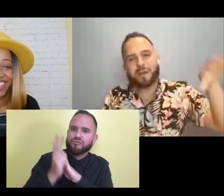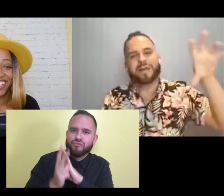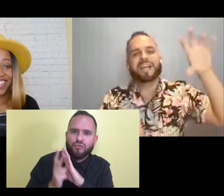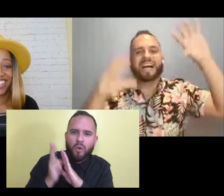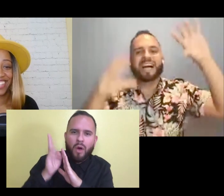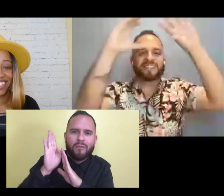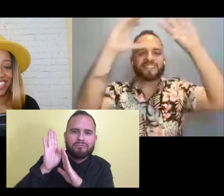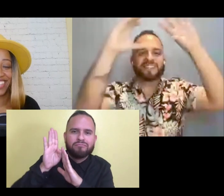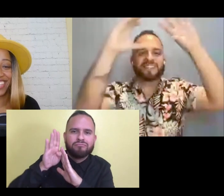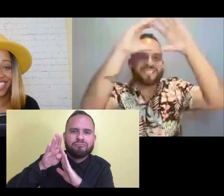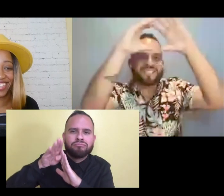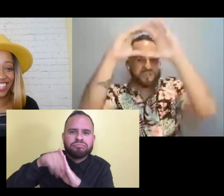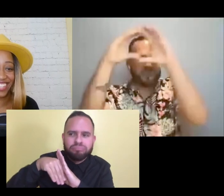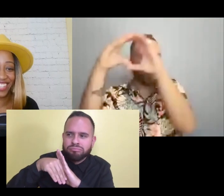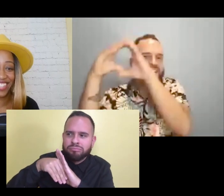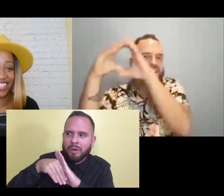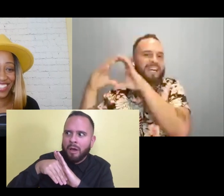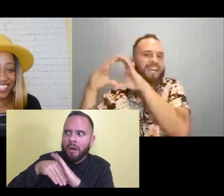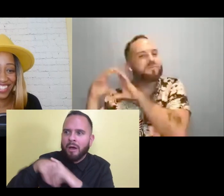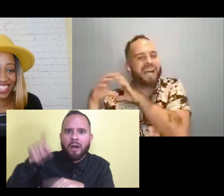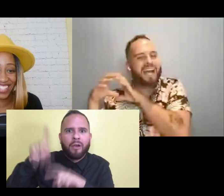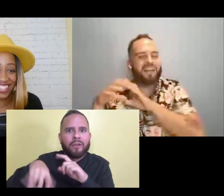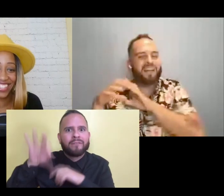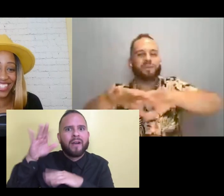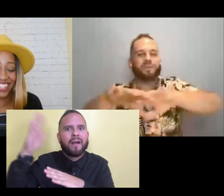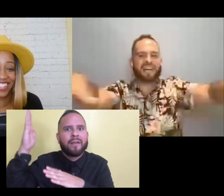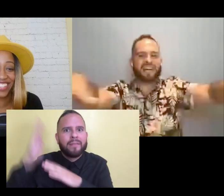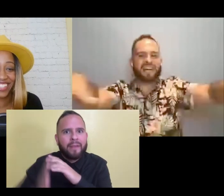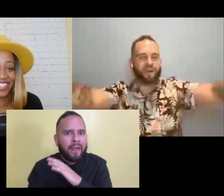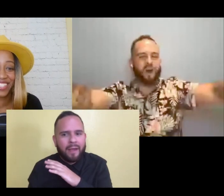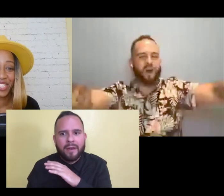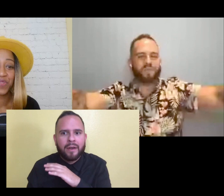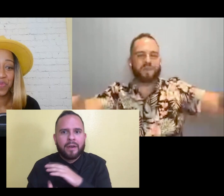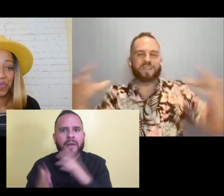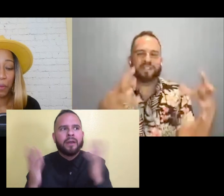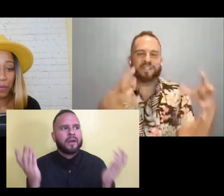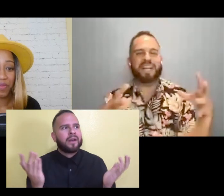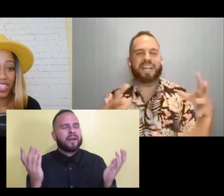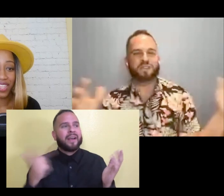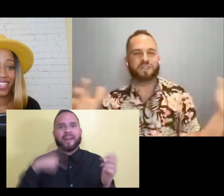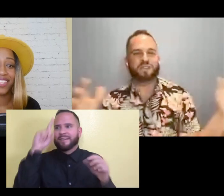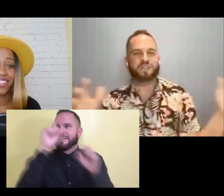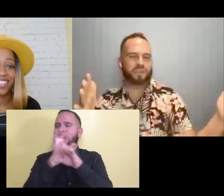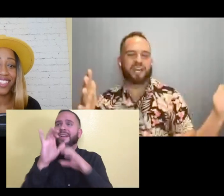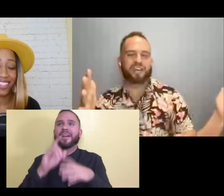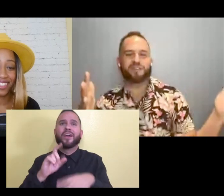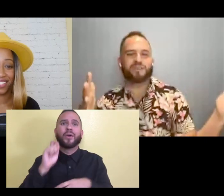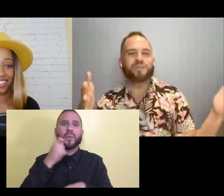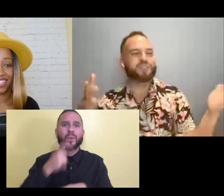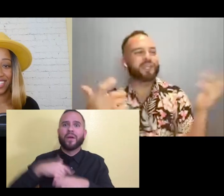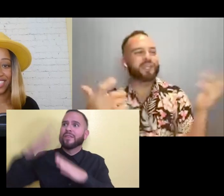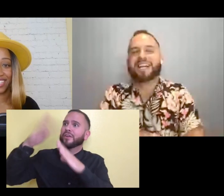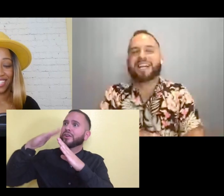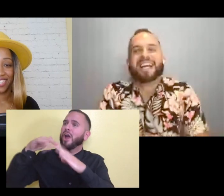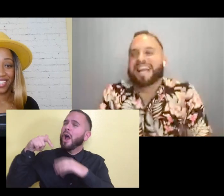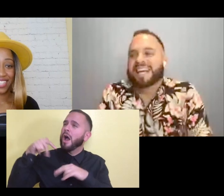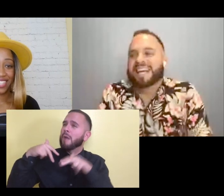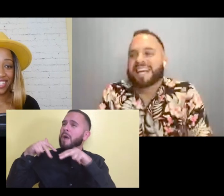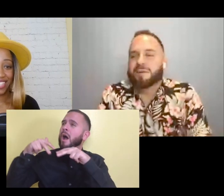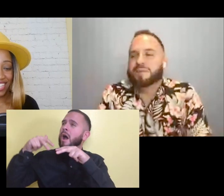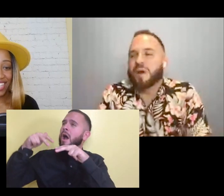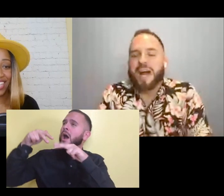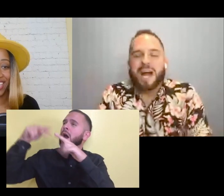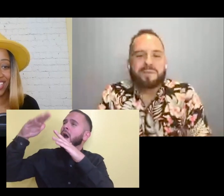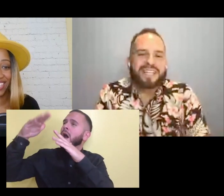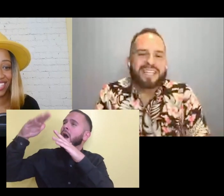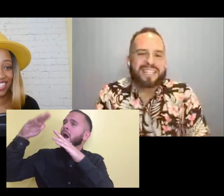top. And then there's like this little trolley that comes down, and we'll just kind of look over, and they'll see like this really cool shot of their cruise ship. And I'm